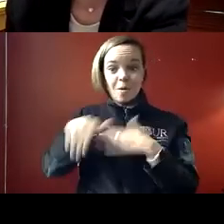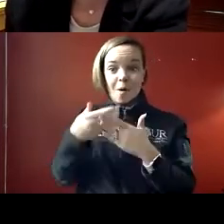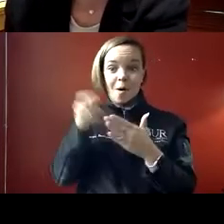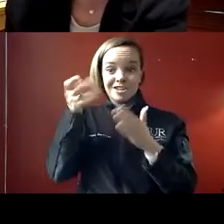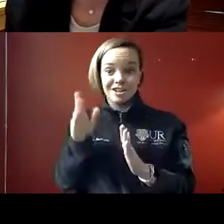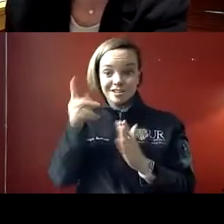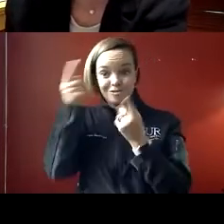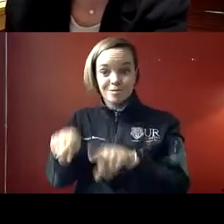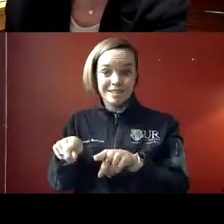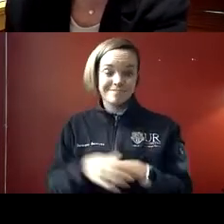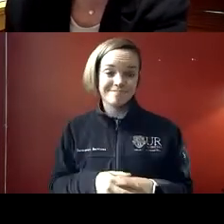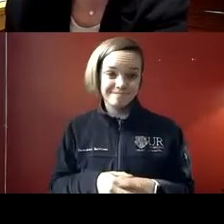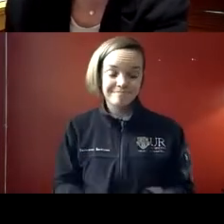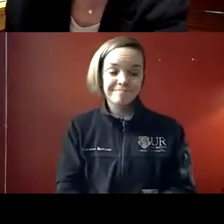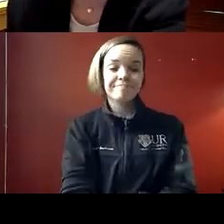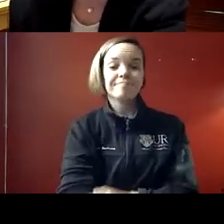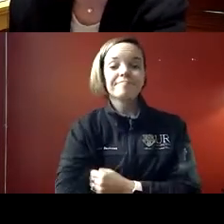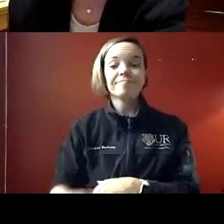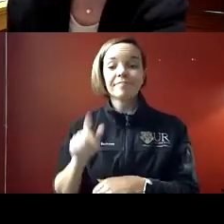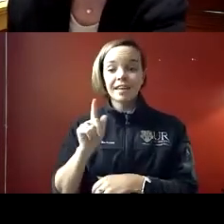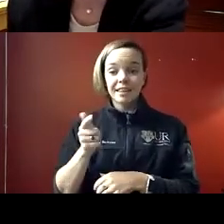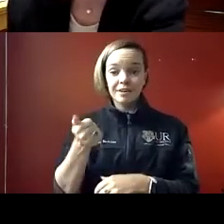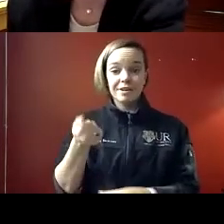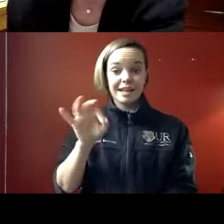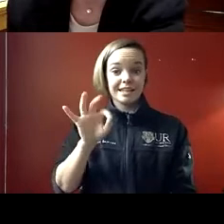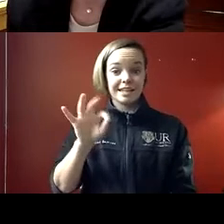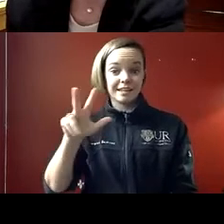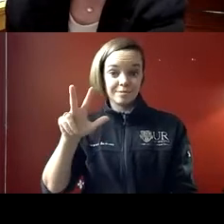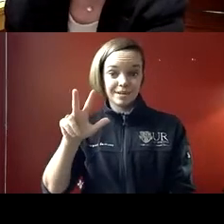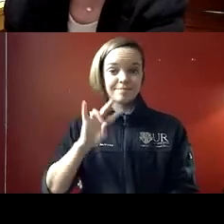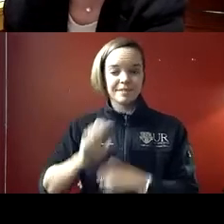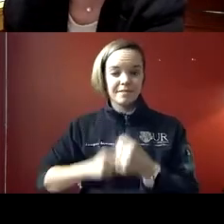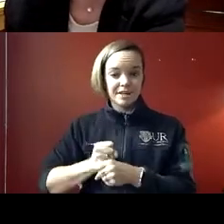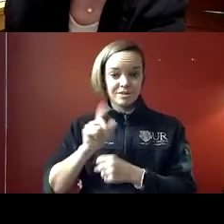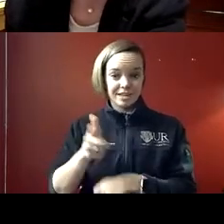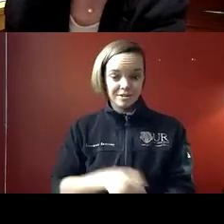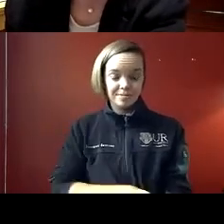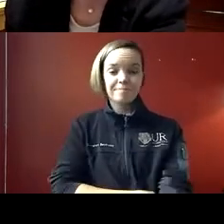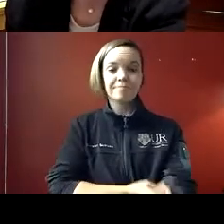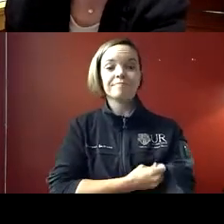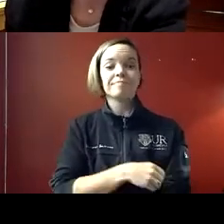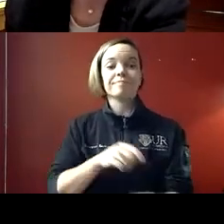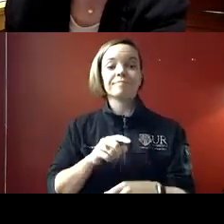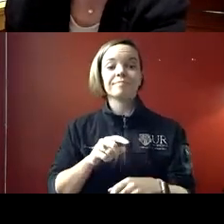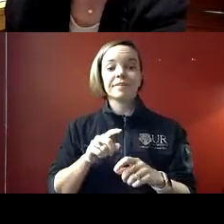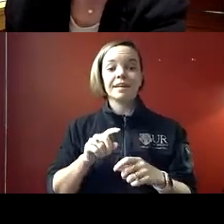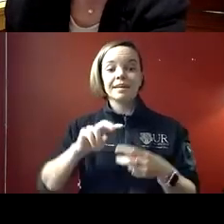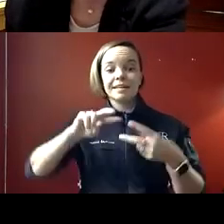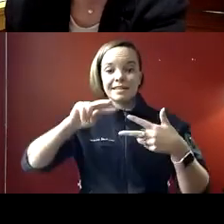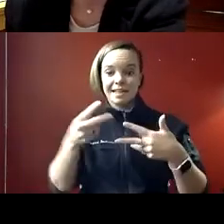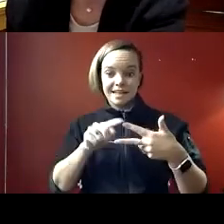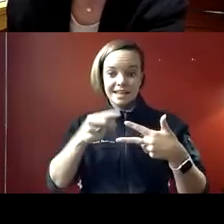In 1993, so 7 years later, the case of Harris v.